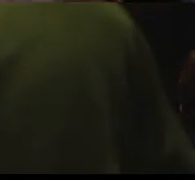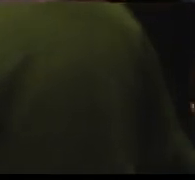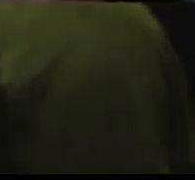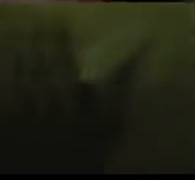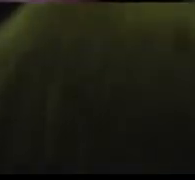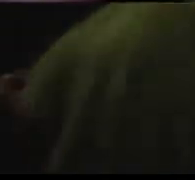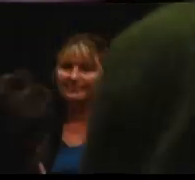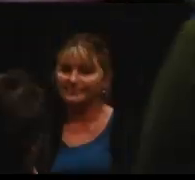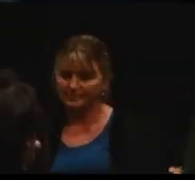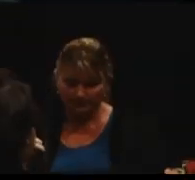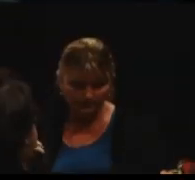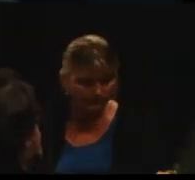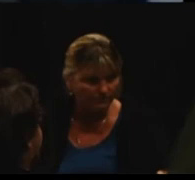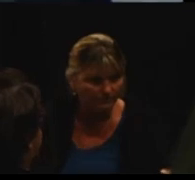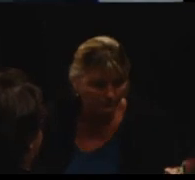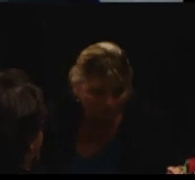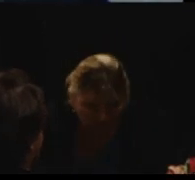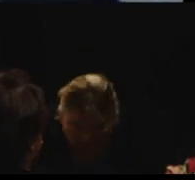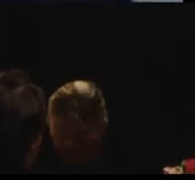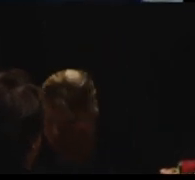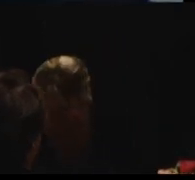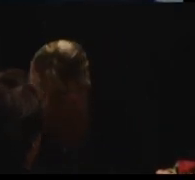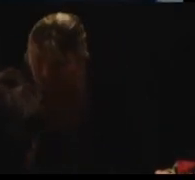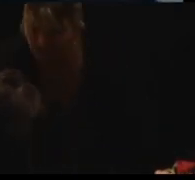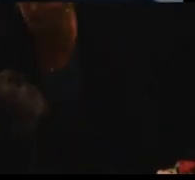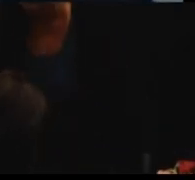Thank you, Lance. Thank you, panellists. That was far and away the very, very,